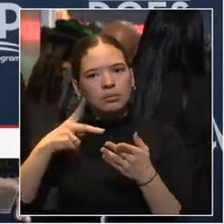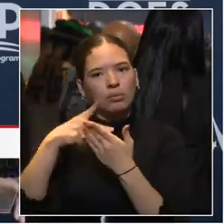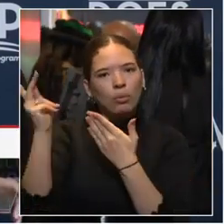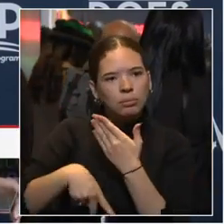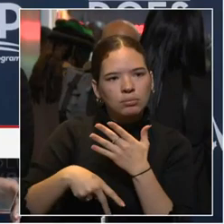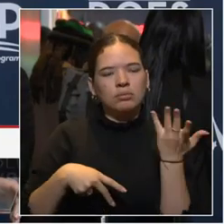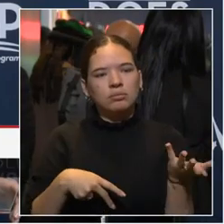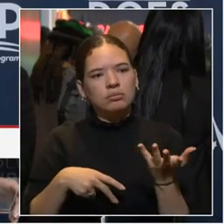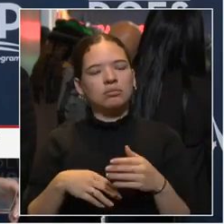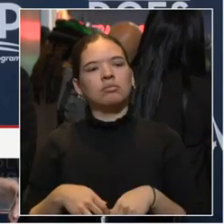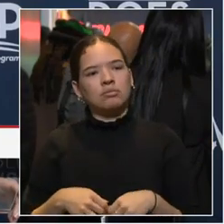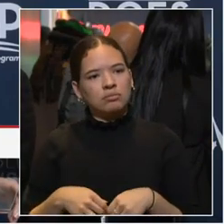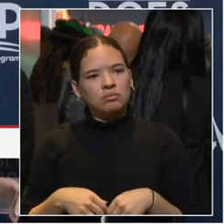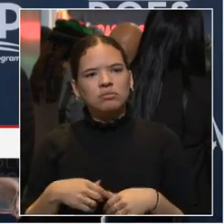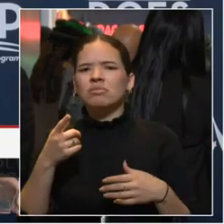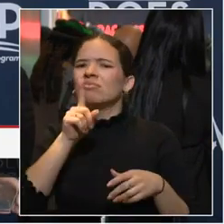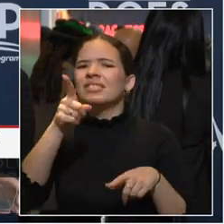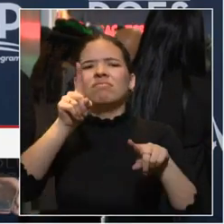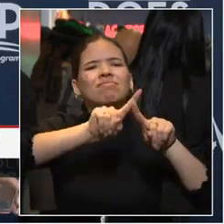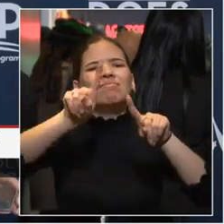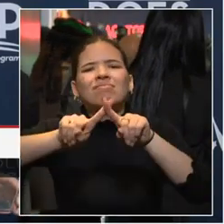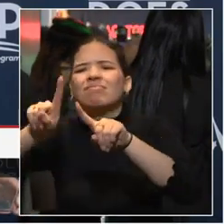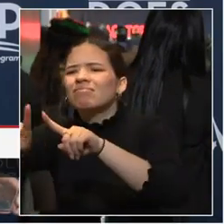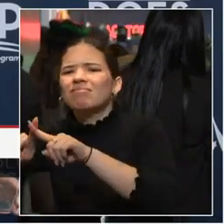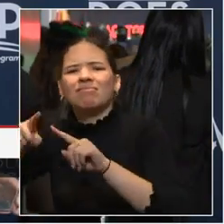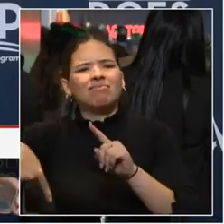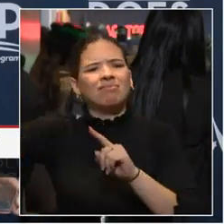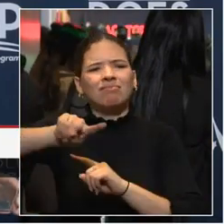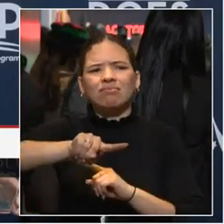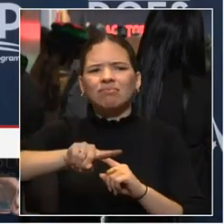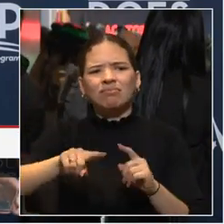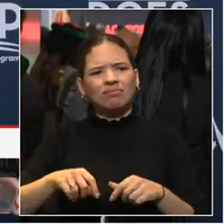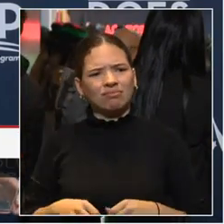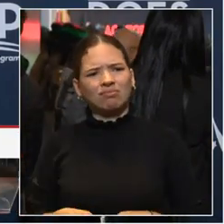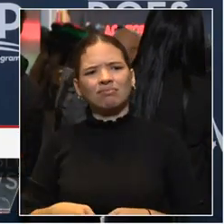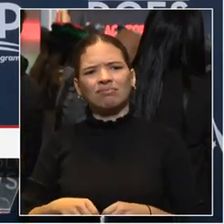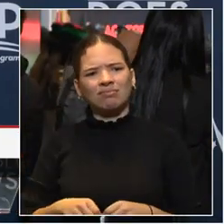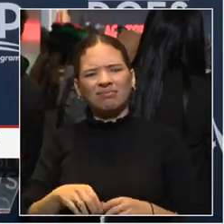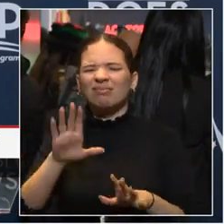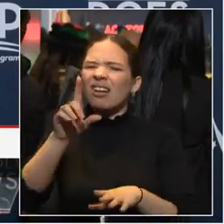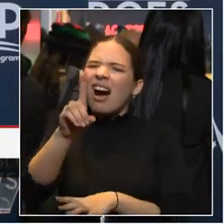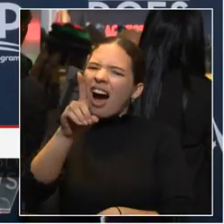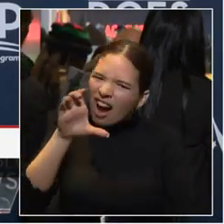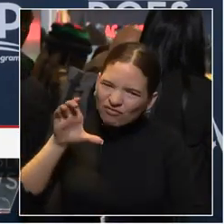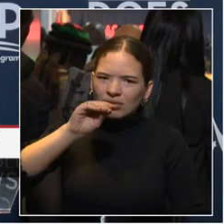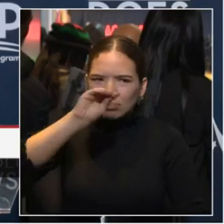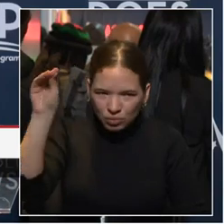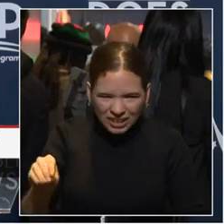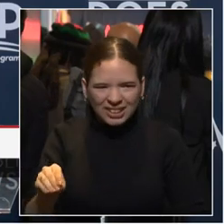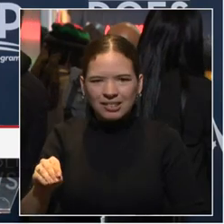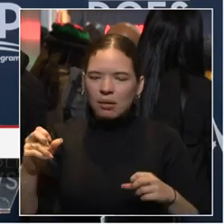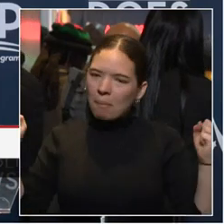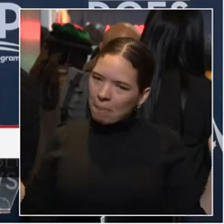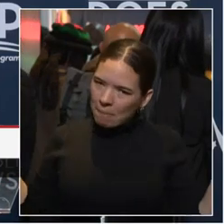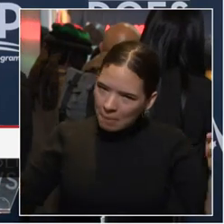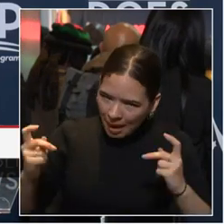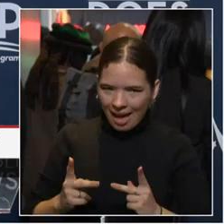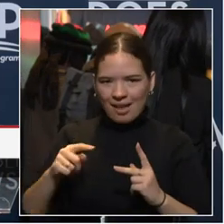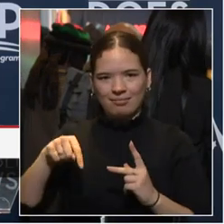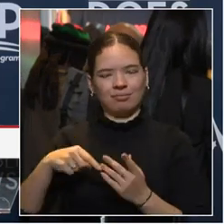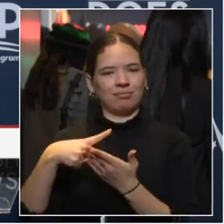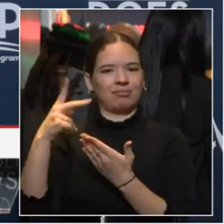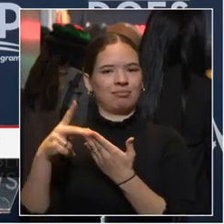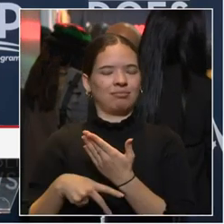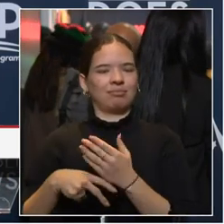first experiential learning activity, but we are 100% back. So next, I want to